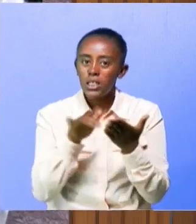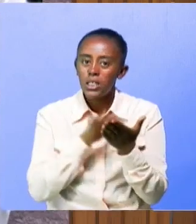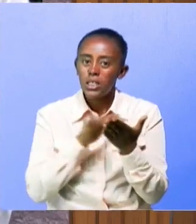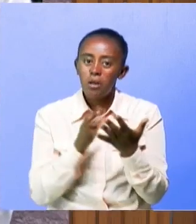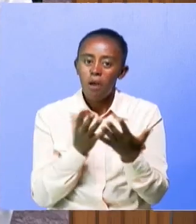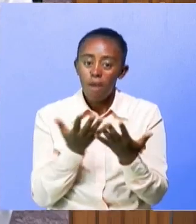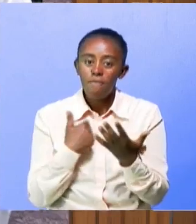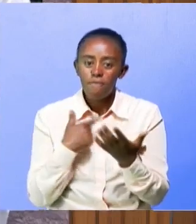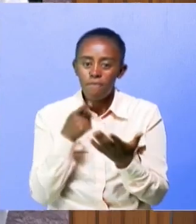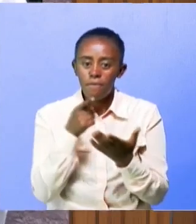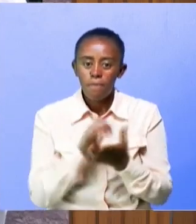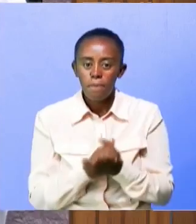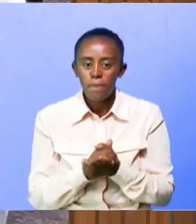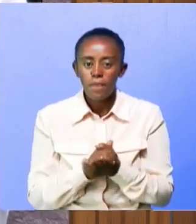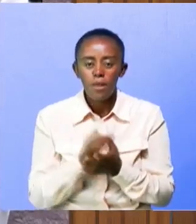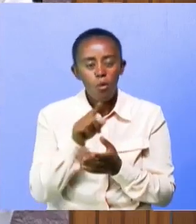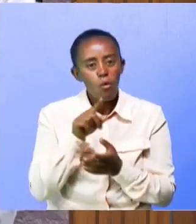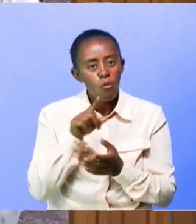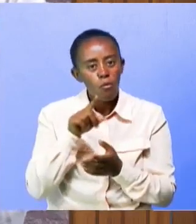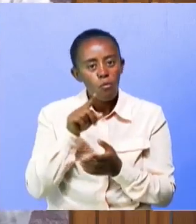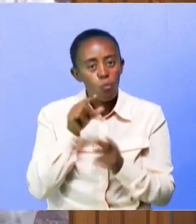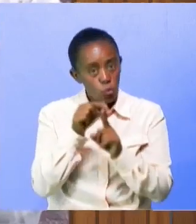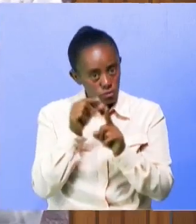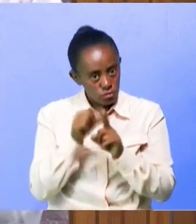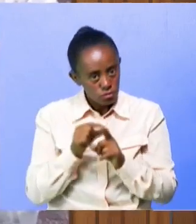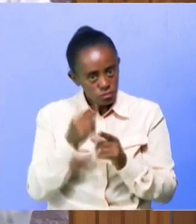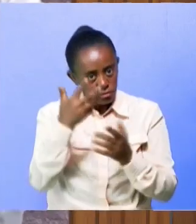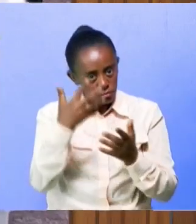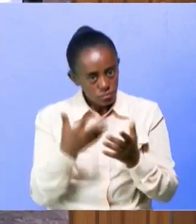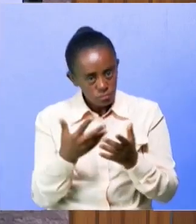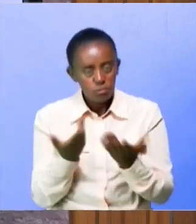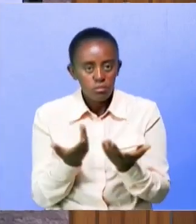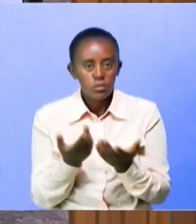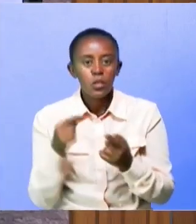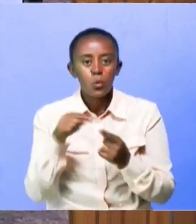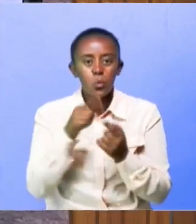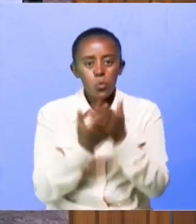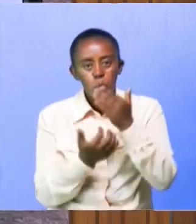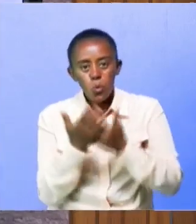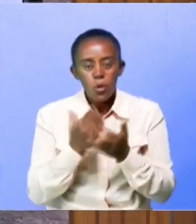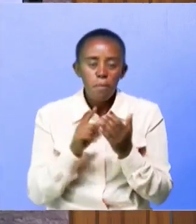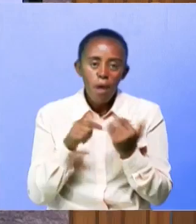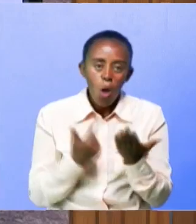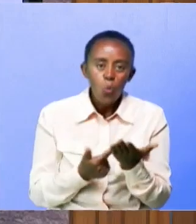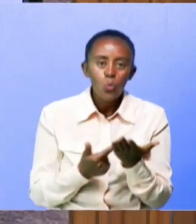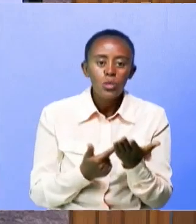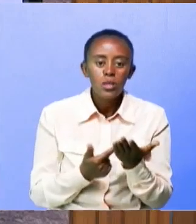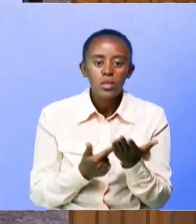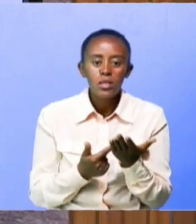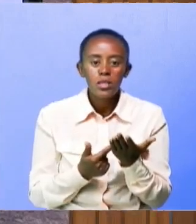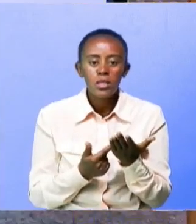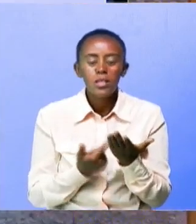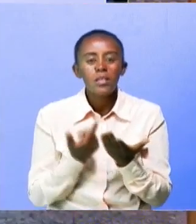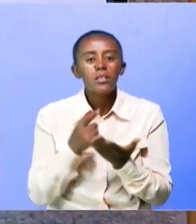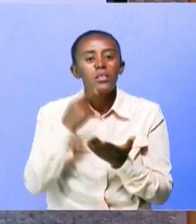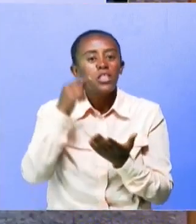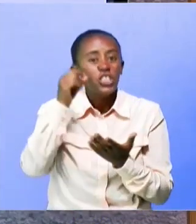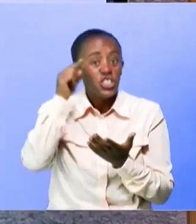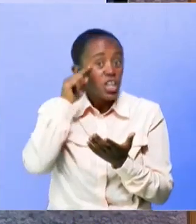right, you have to understand these words in order to talk about gender